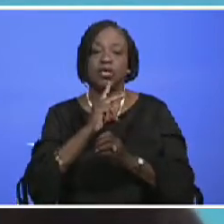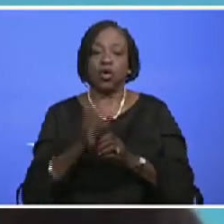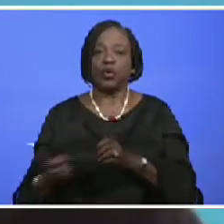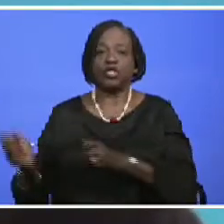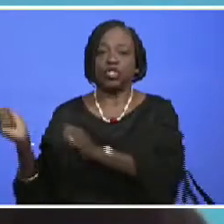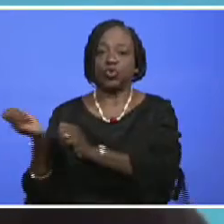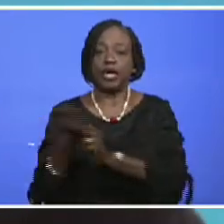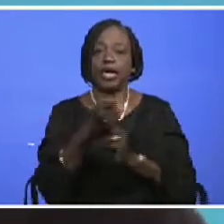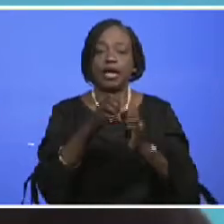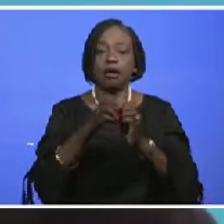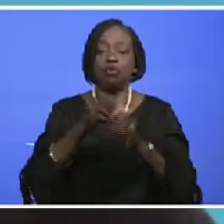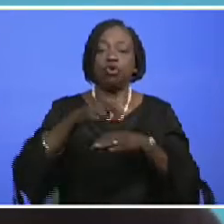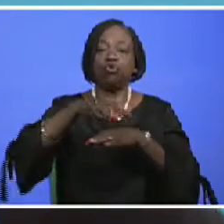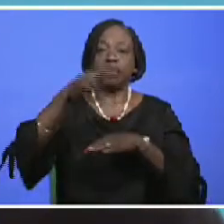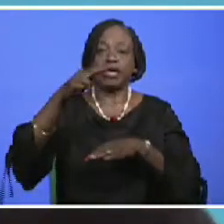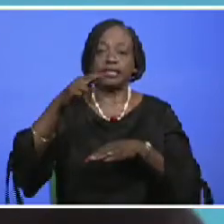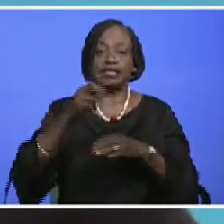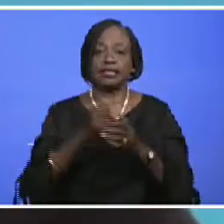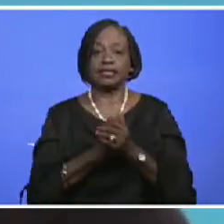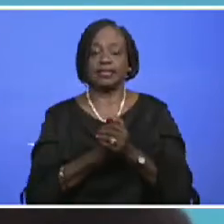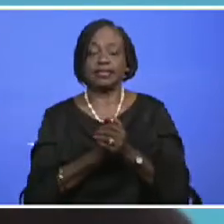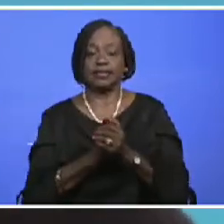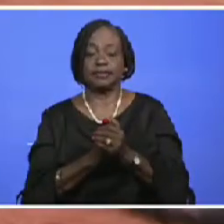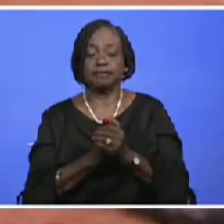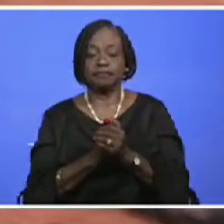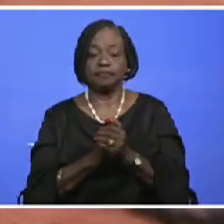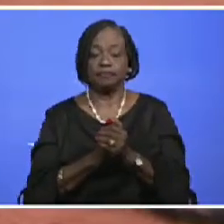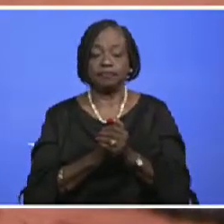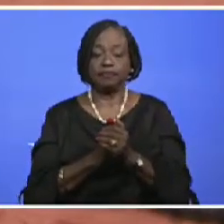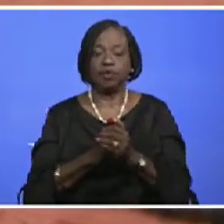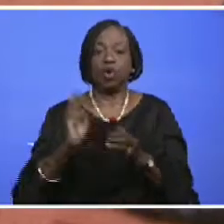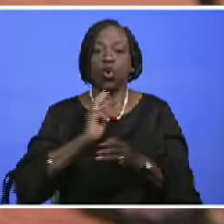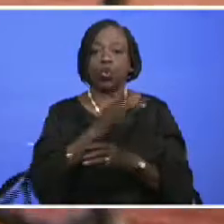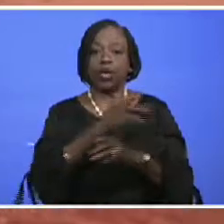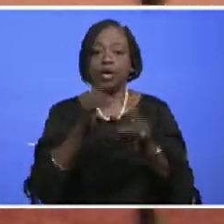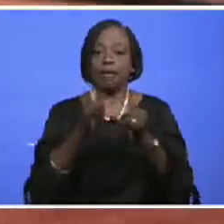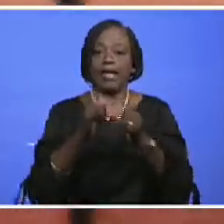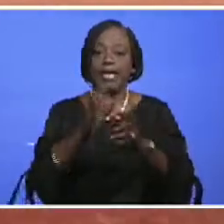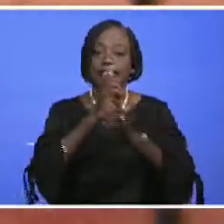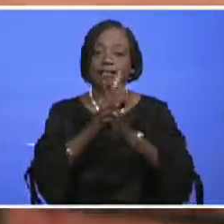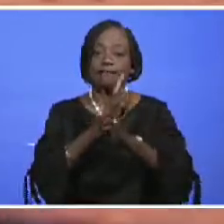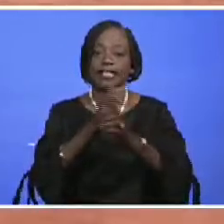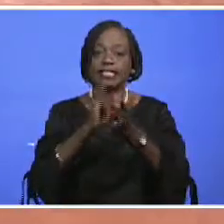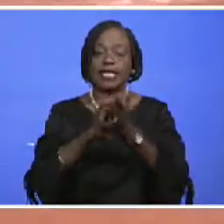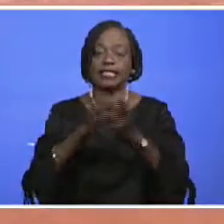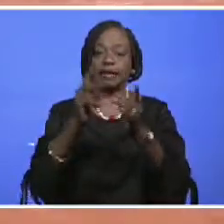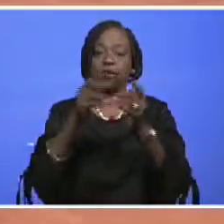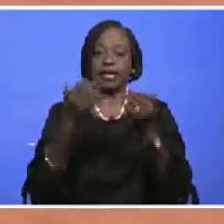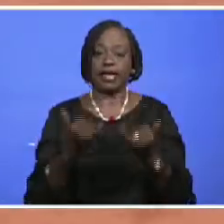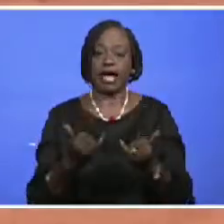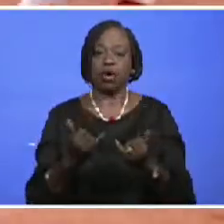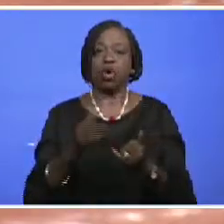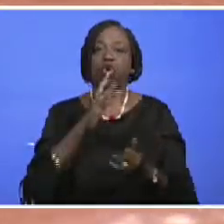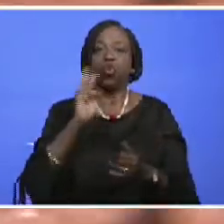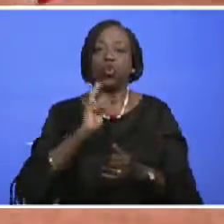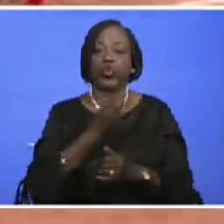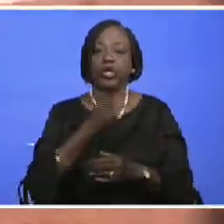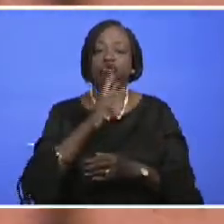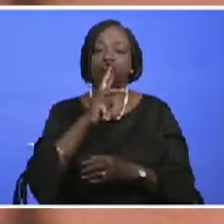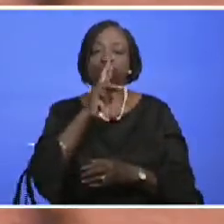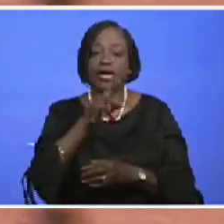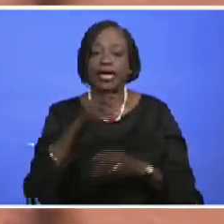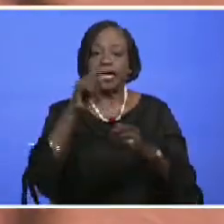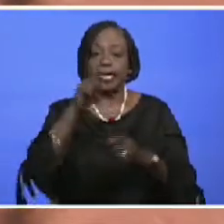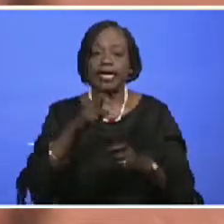right now. We just need to wait on our pitch, and I think we'll hit the ball a lot better. We're playing defense. The defense is on point right now, but we really have to hit. I